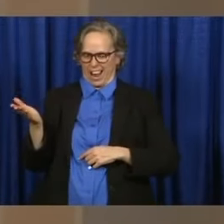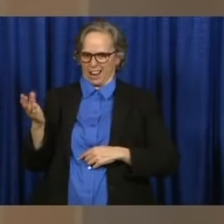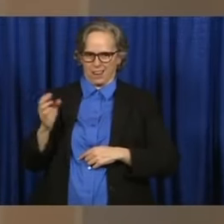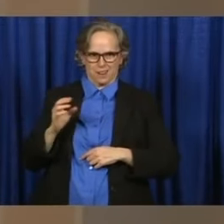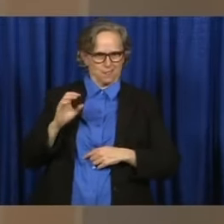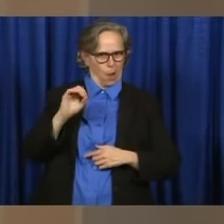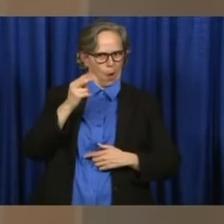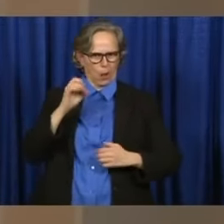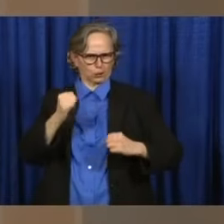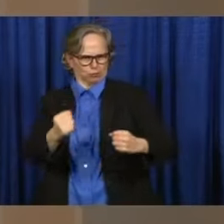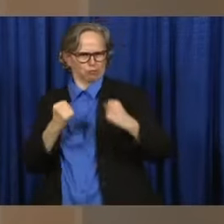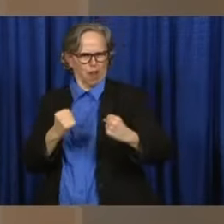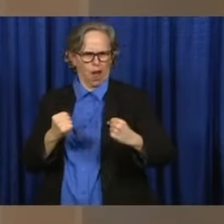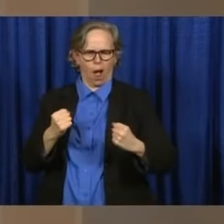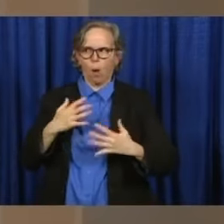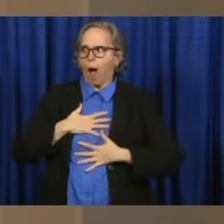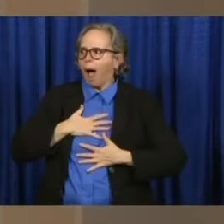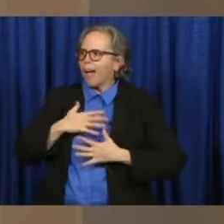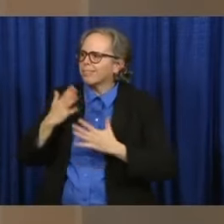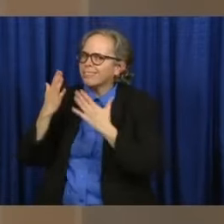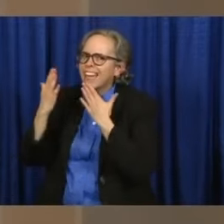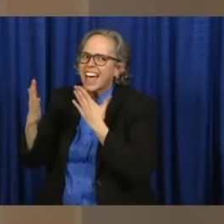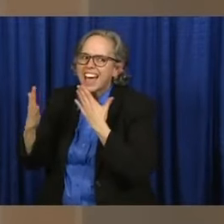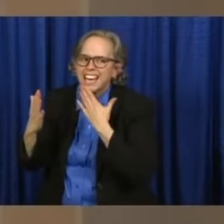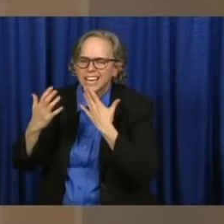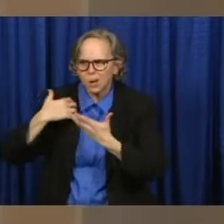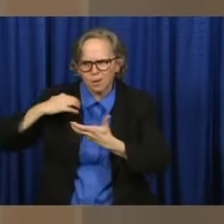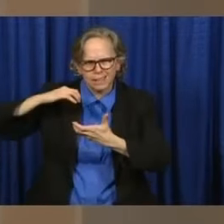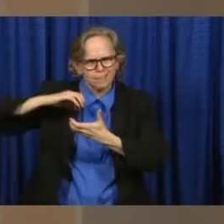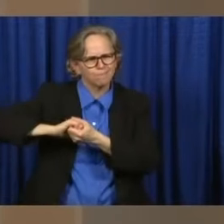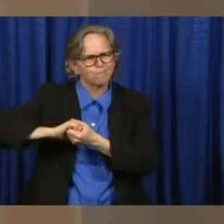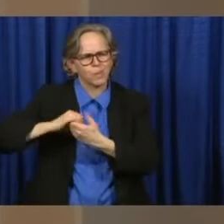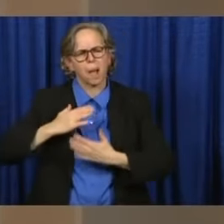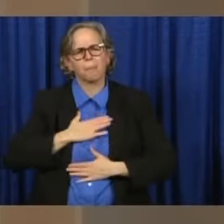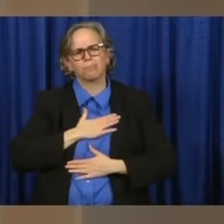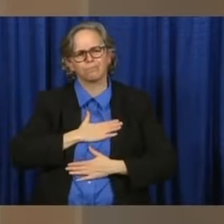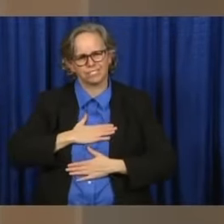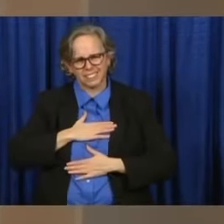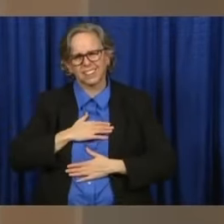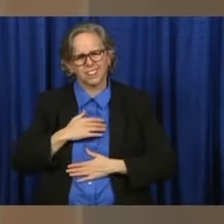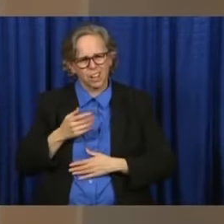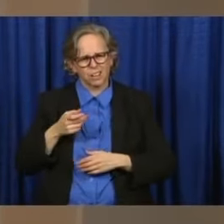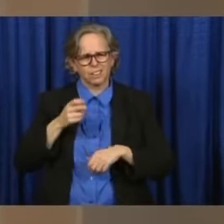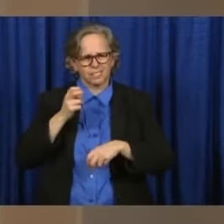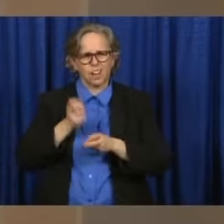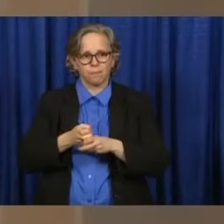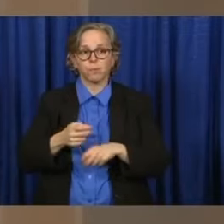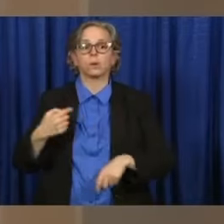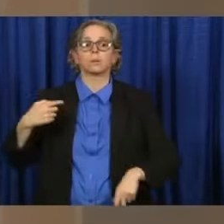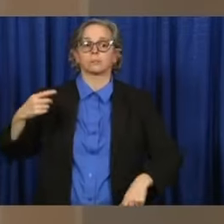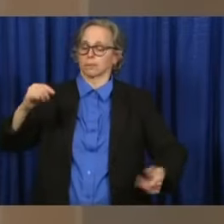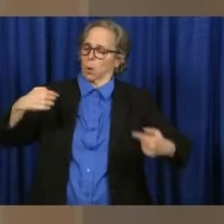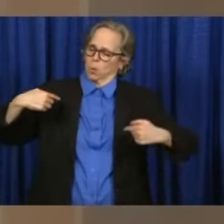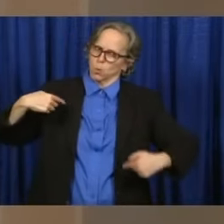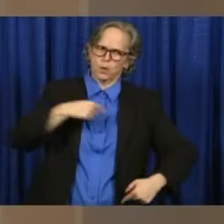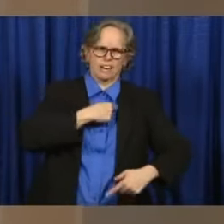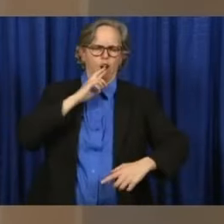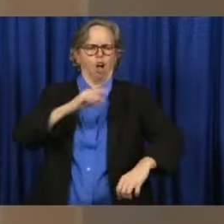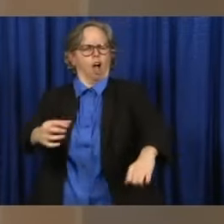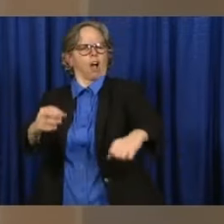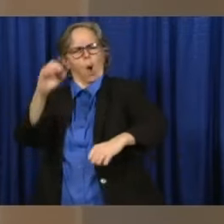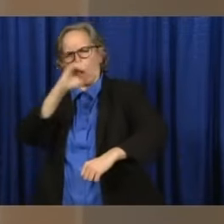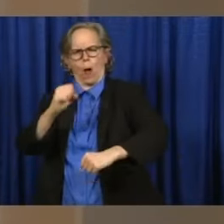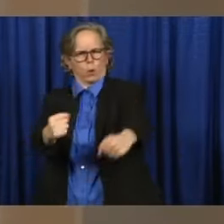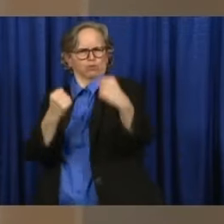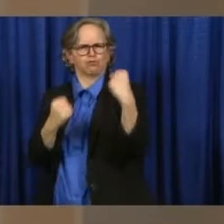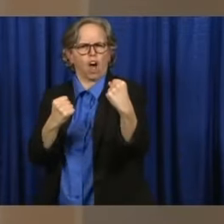how everybody's just pulling together during this difficult time. We are Ohio Strong. We will get through this. Thanks to